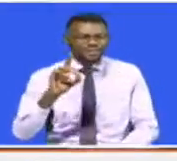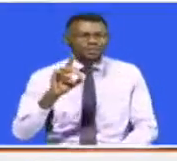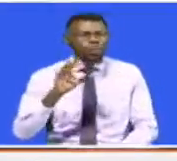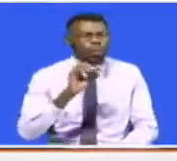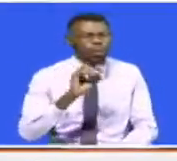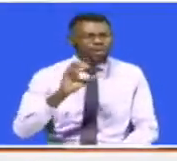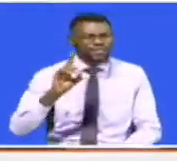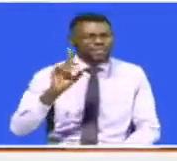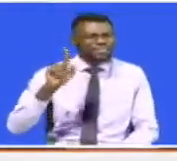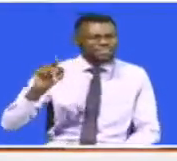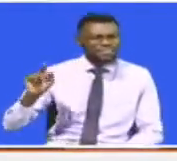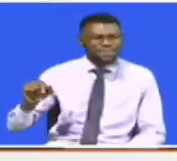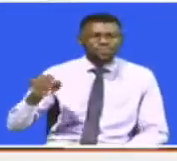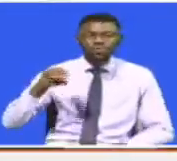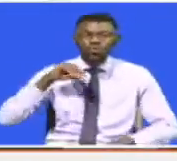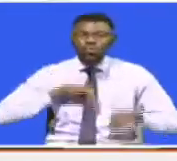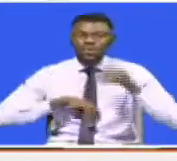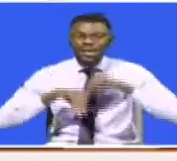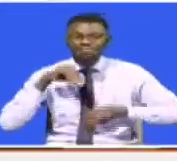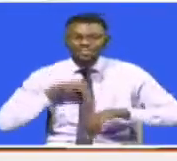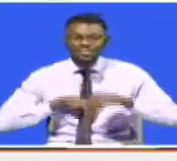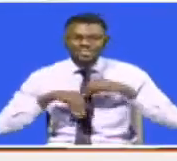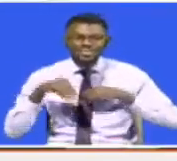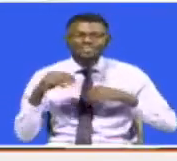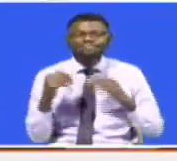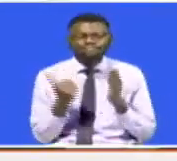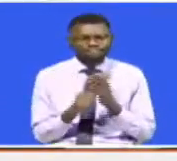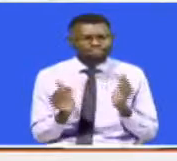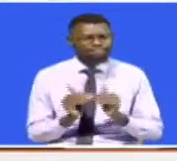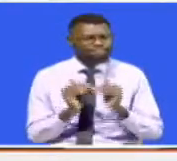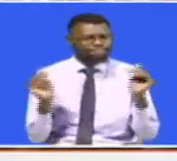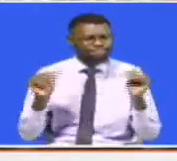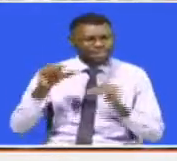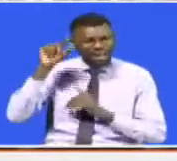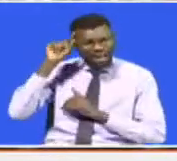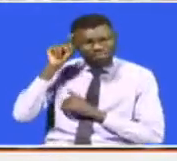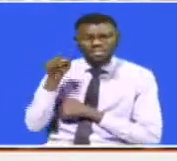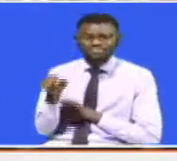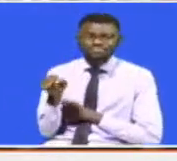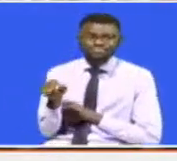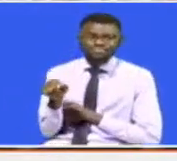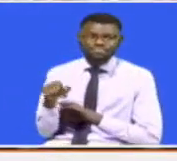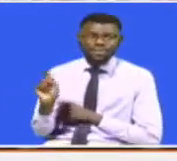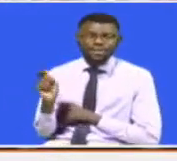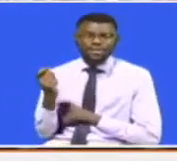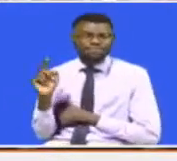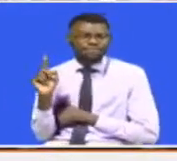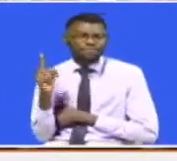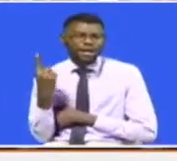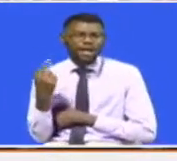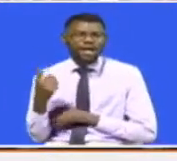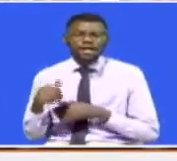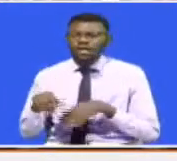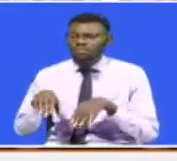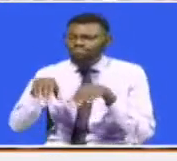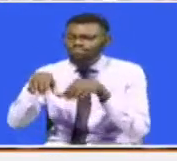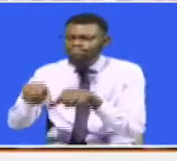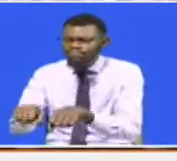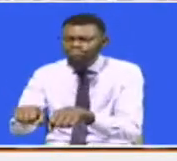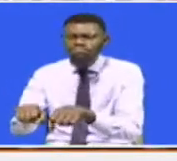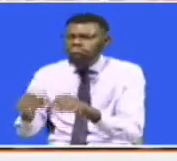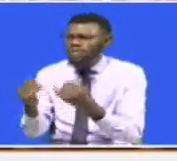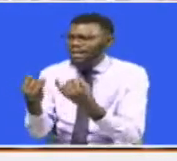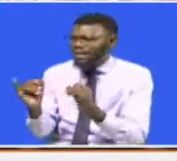DPP. Corruption therefore remains at the core of this administration's operations. Kenya Kwanza regime accused of capturing independent